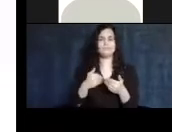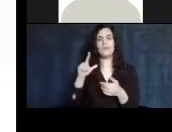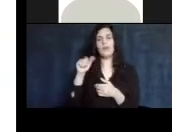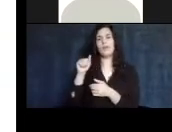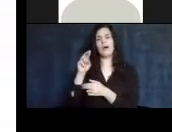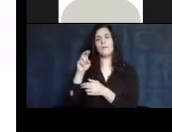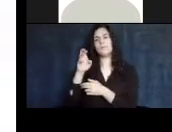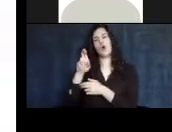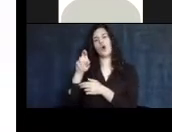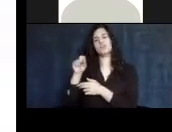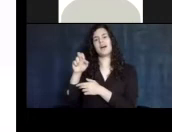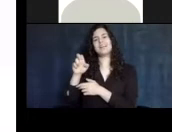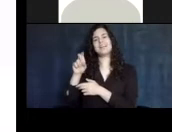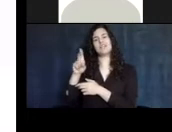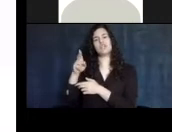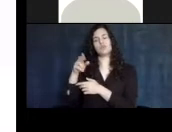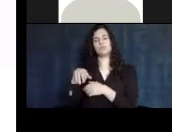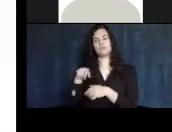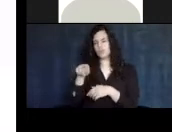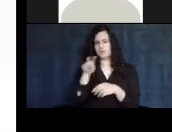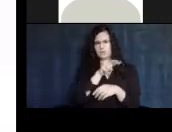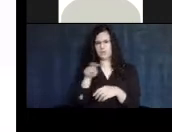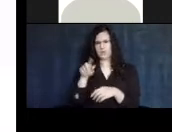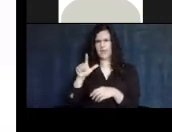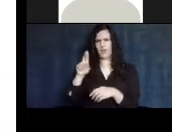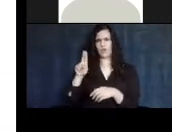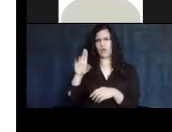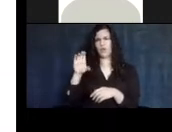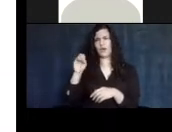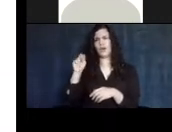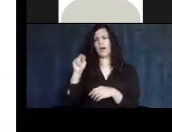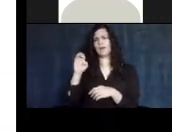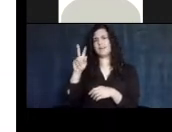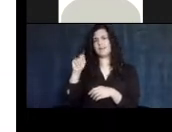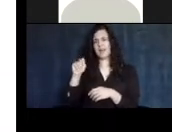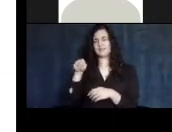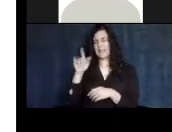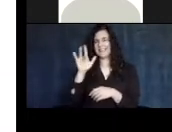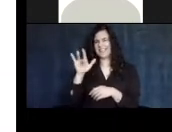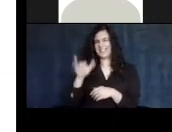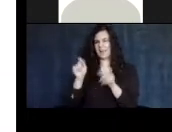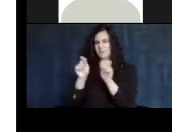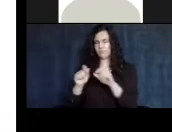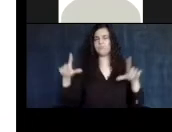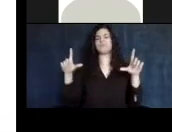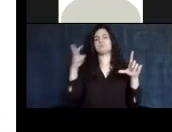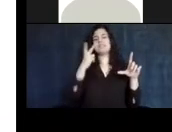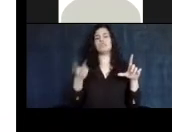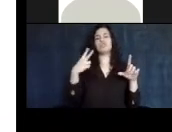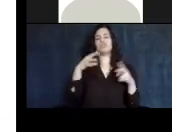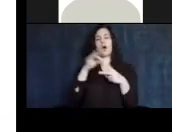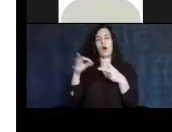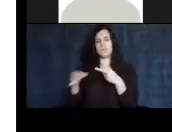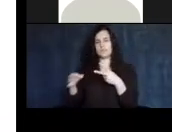you would click Lamar Connect, I'm sorry, I can't talk right now. And then once you get to Lamar Connect, you'll see two options for either student